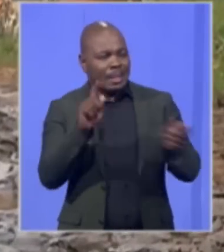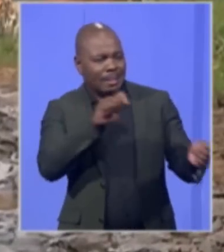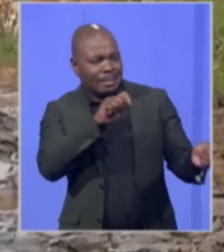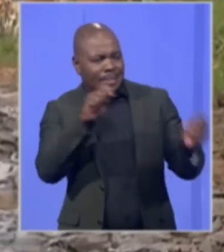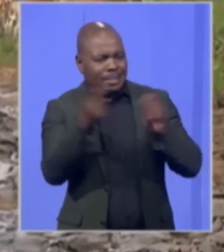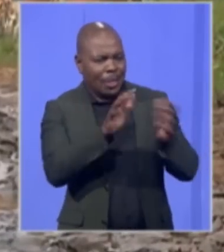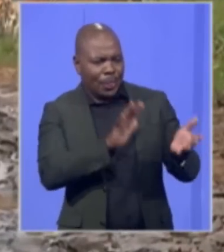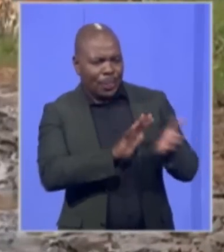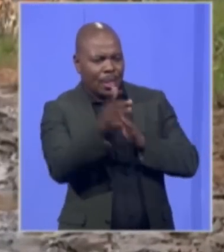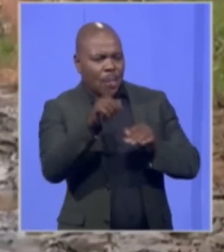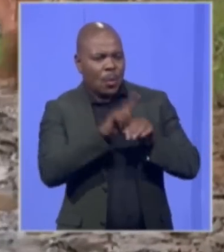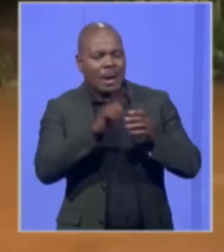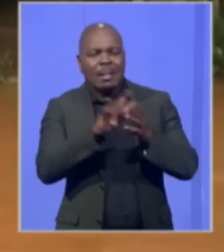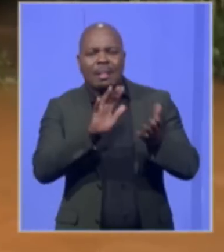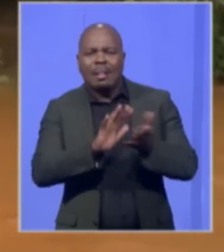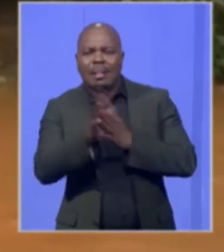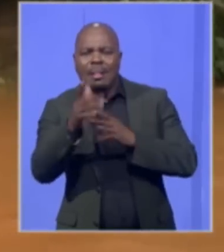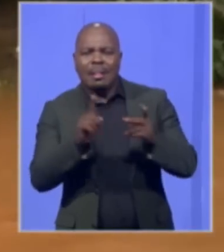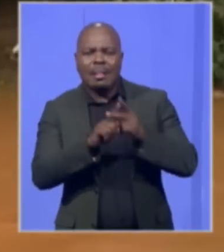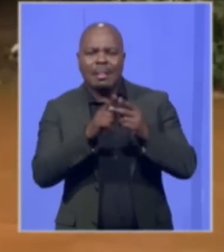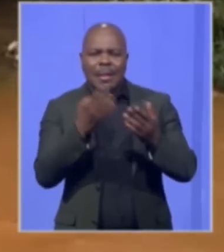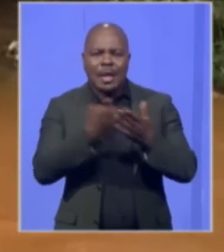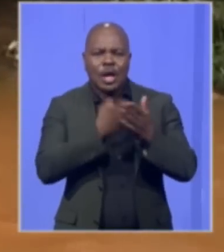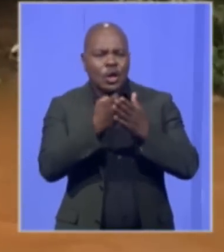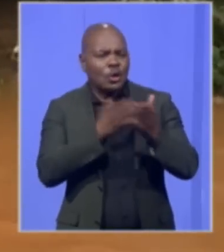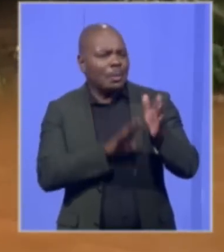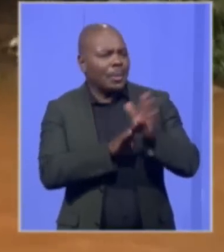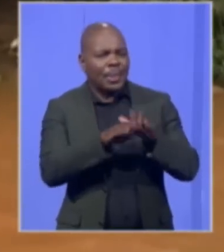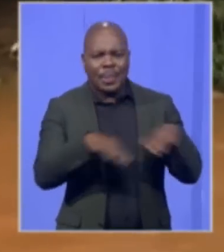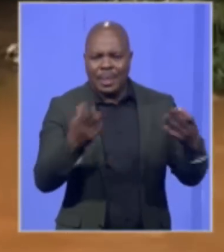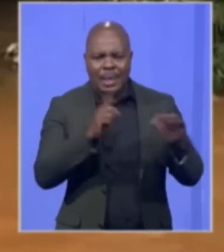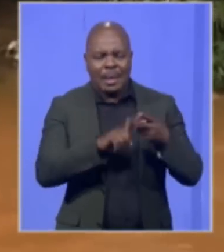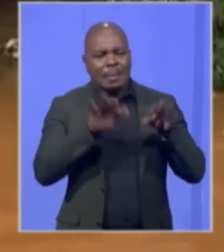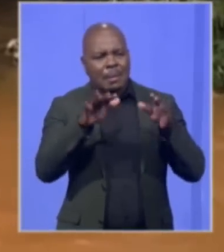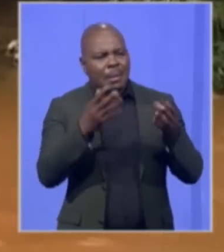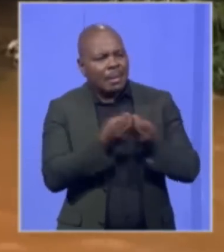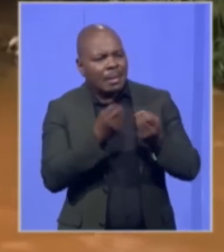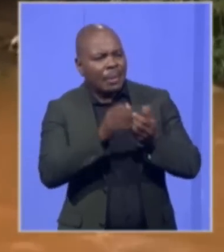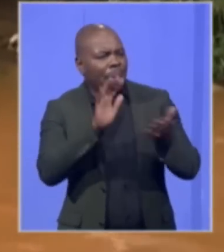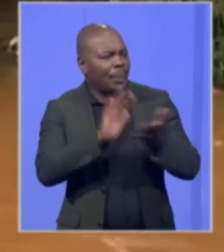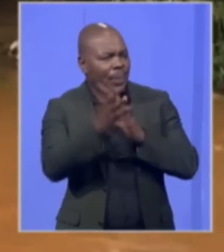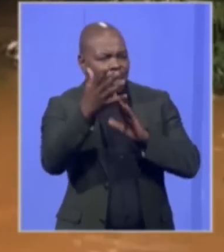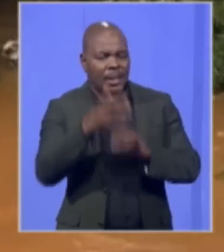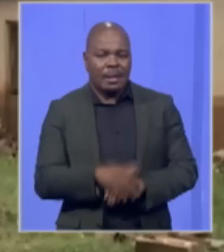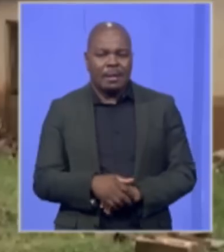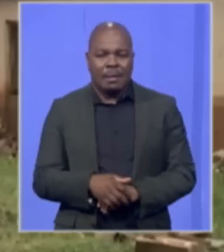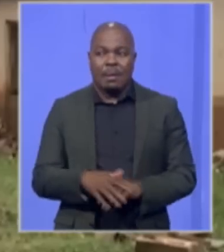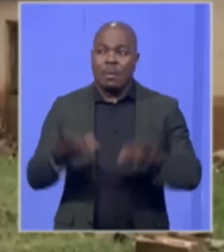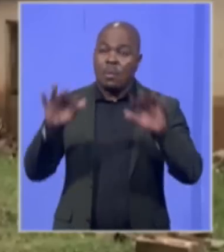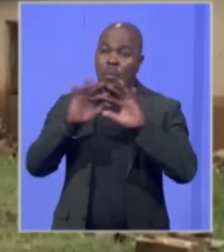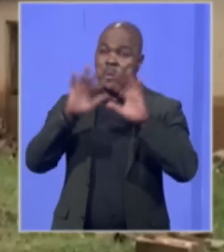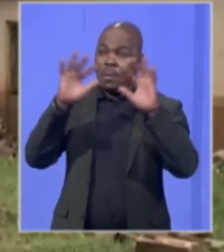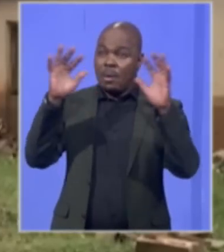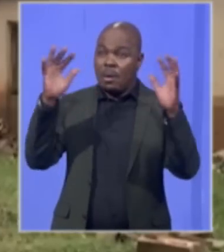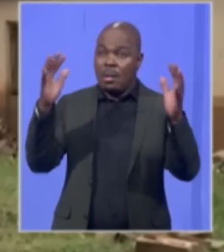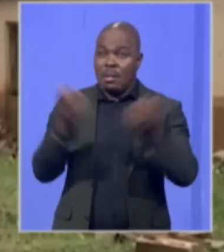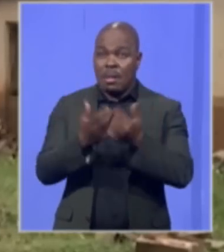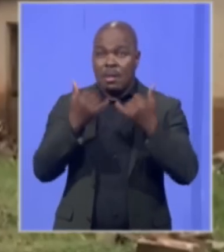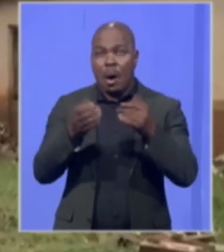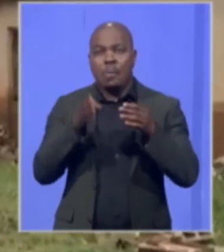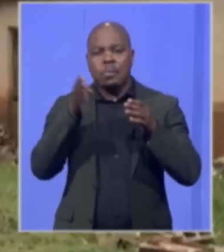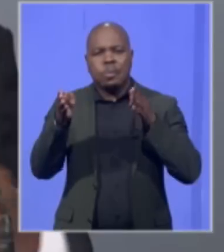meralong ya motheo, kgodiso ya moruo le batho ba ya senyehelwa. The world is now prone to